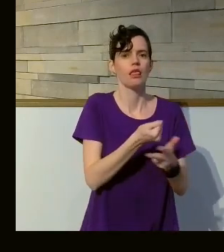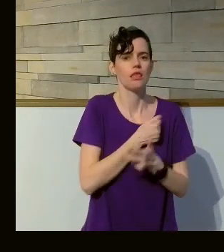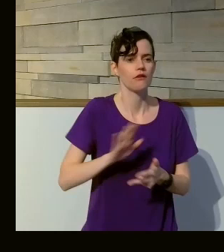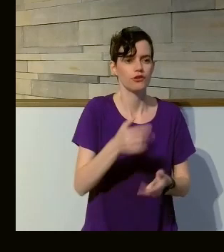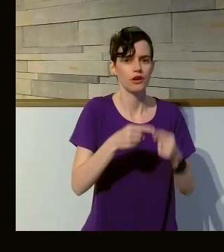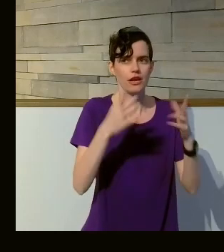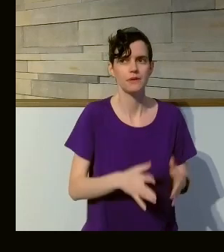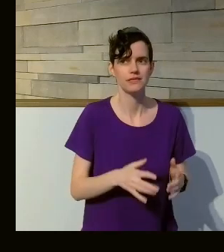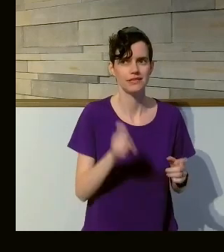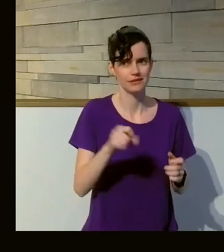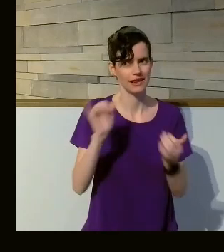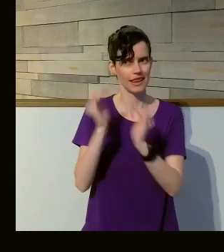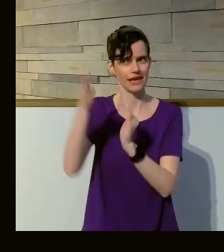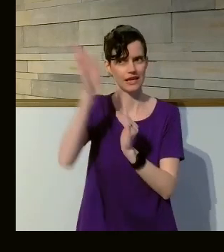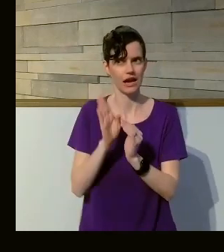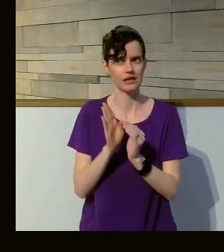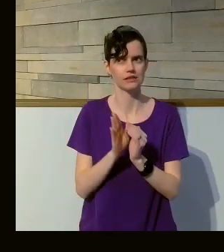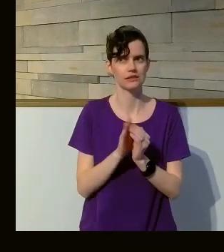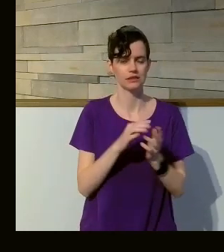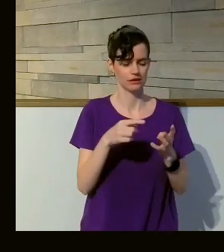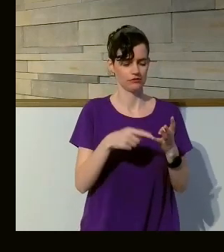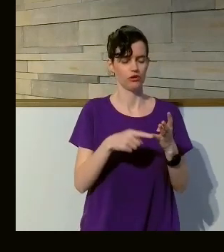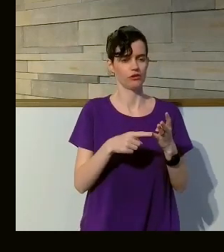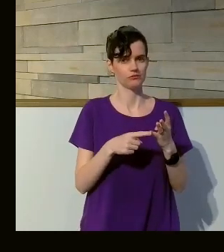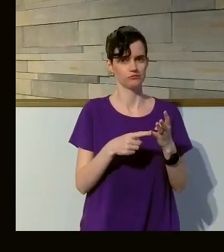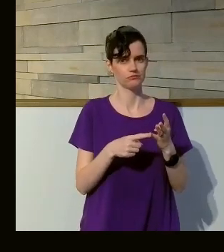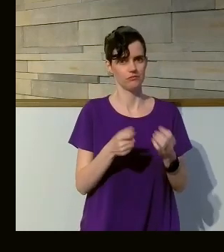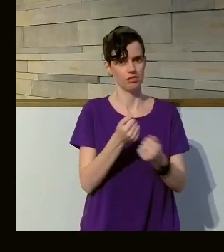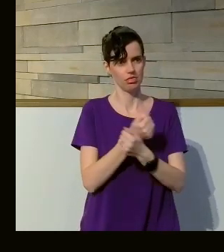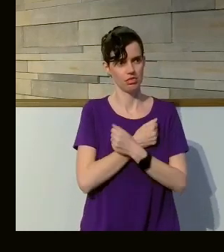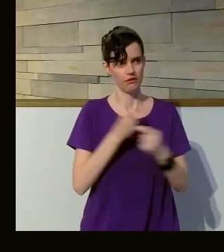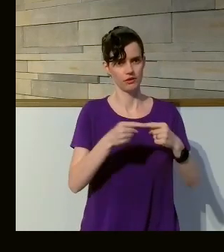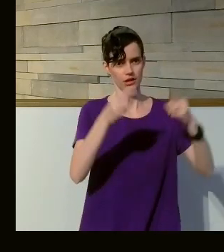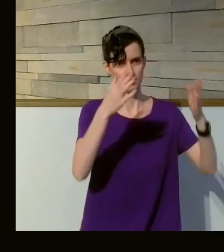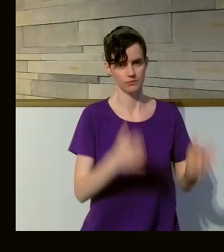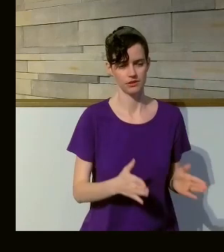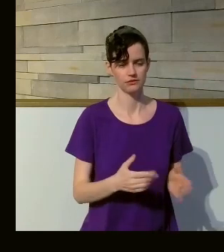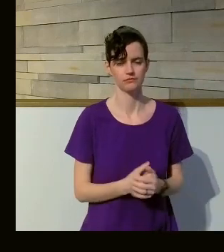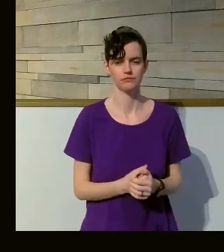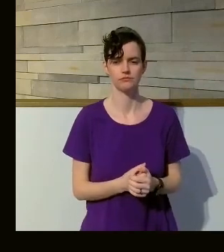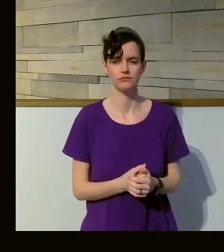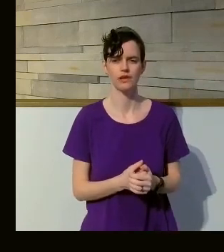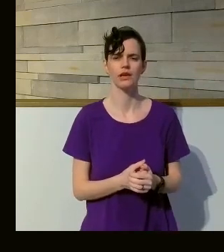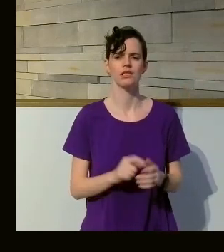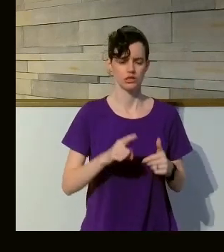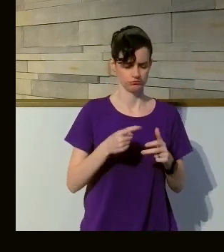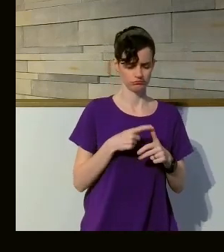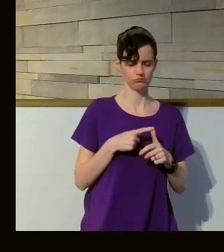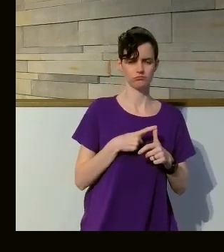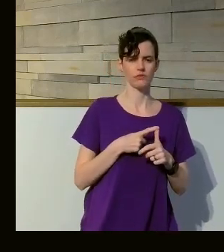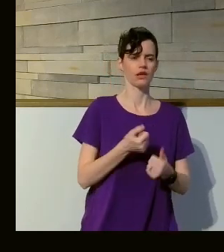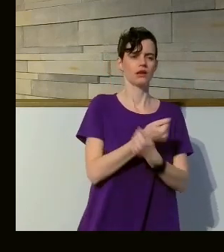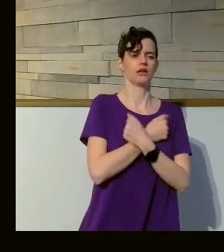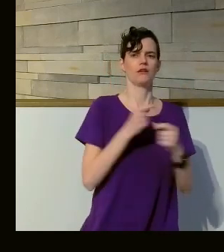like God in verse 48. And then we're going to come back to just the main point. Love your enemies. So let's go at the beginning.